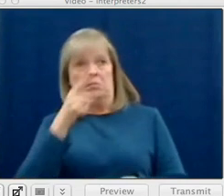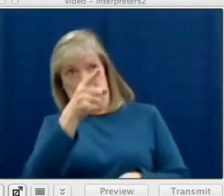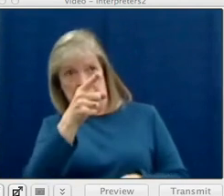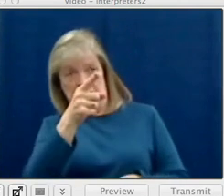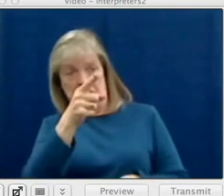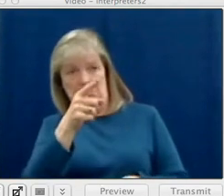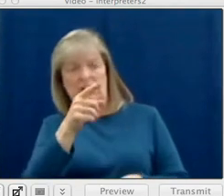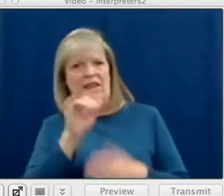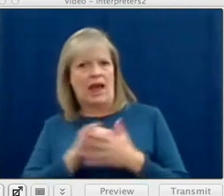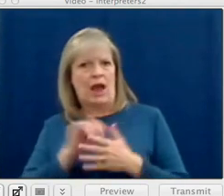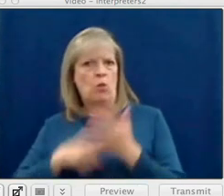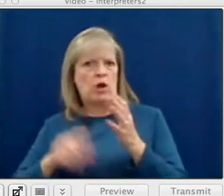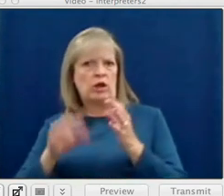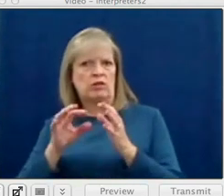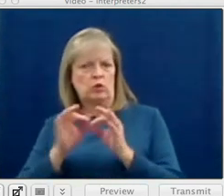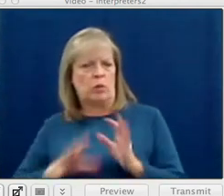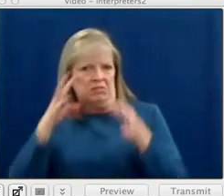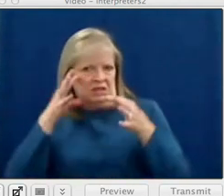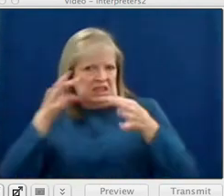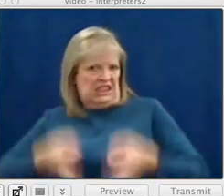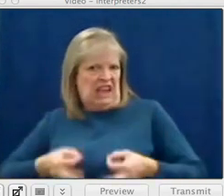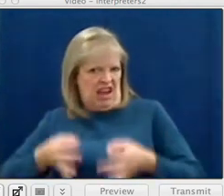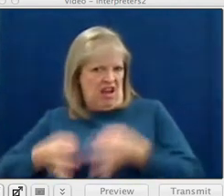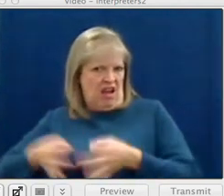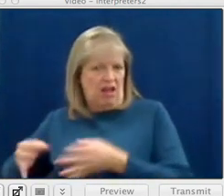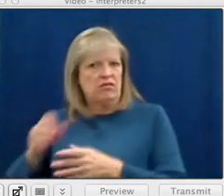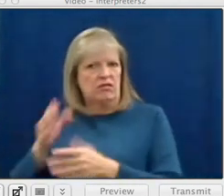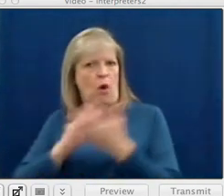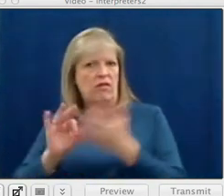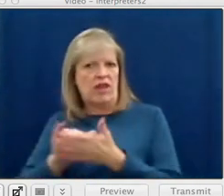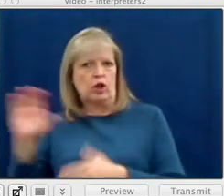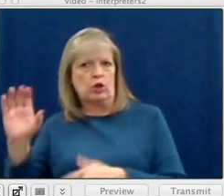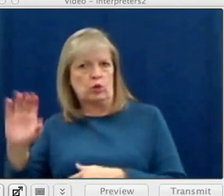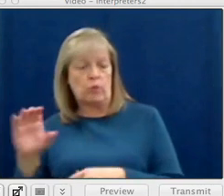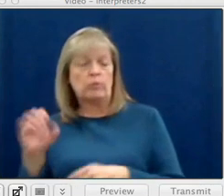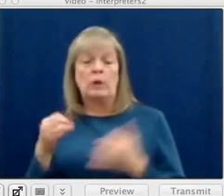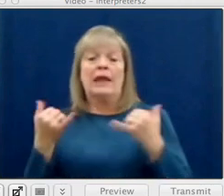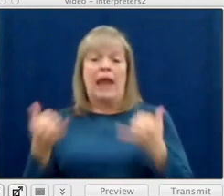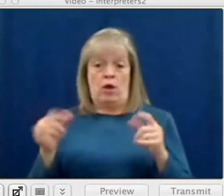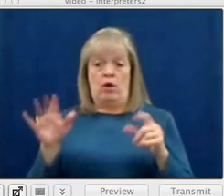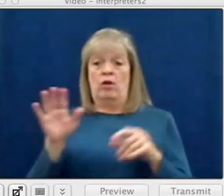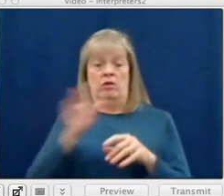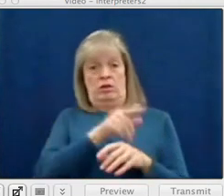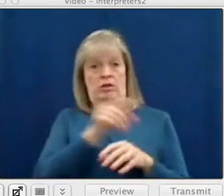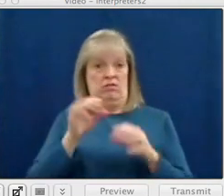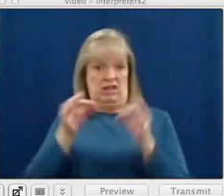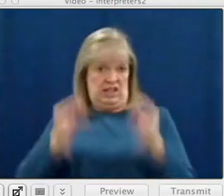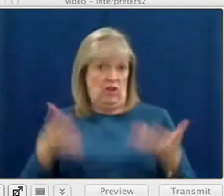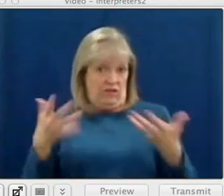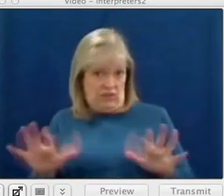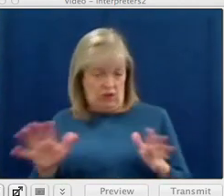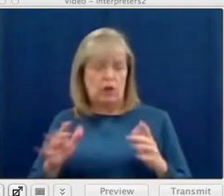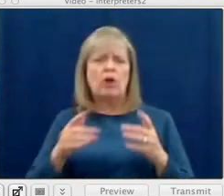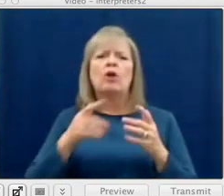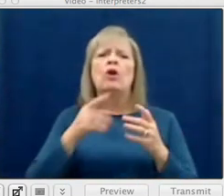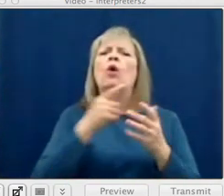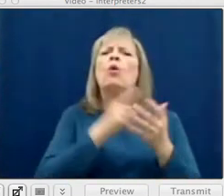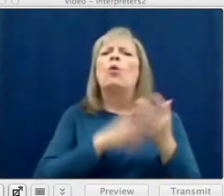decision. Okay, what are the positive consequences? What is the interpreter going for? The deaf student gets the information he